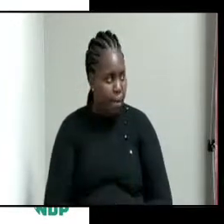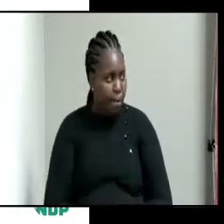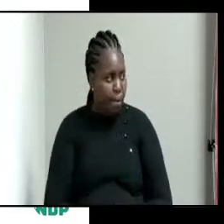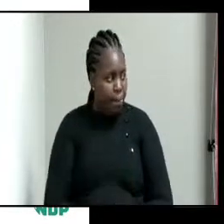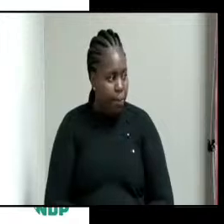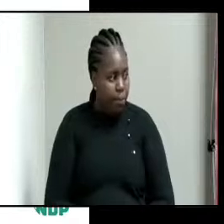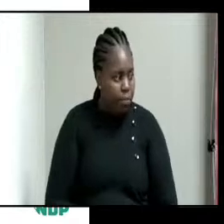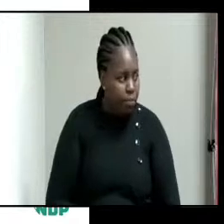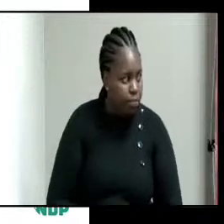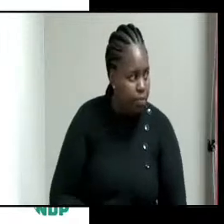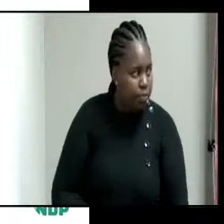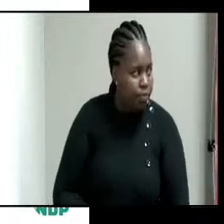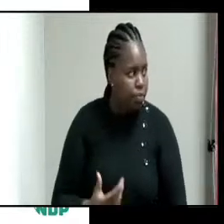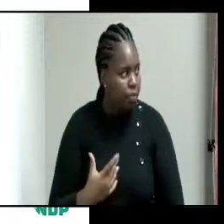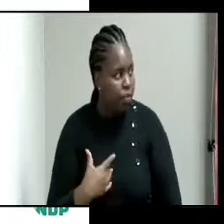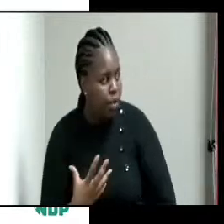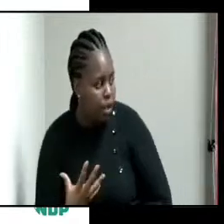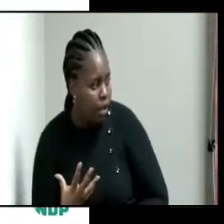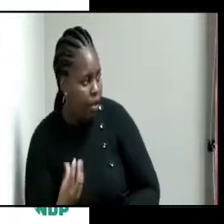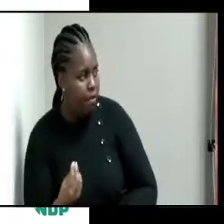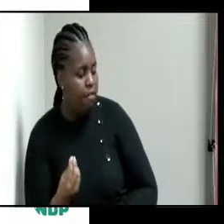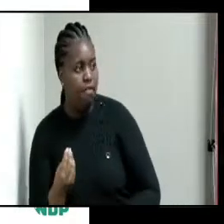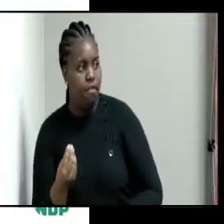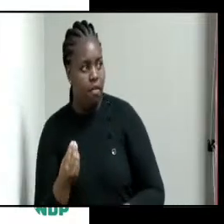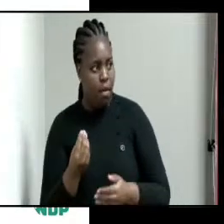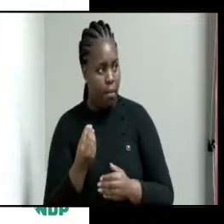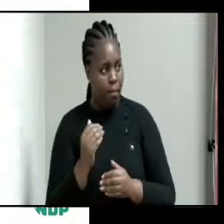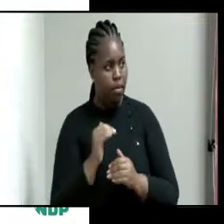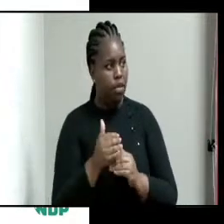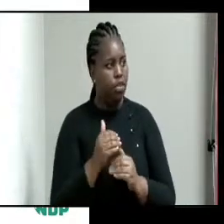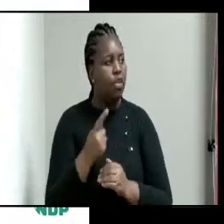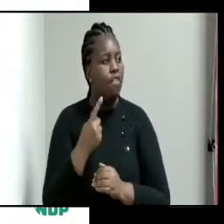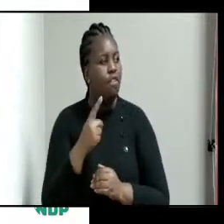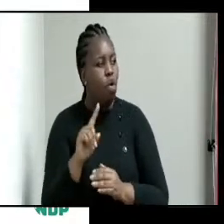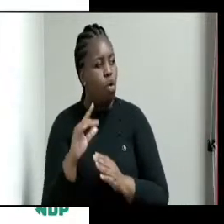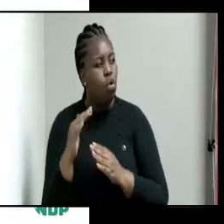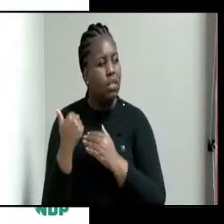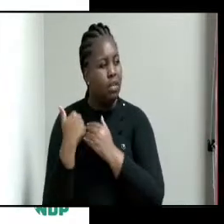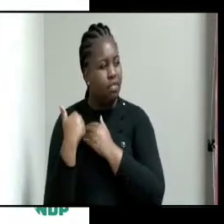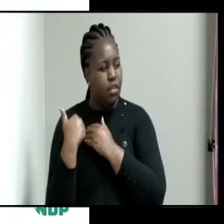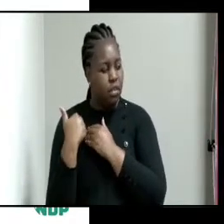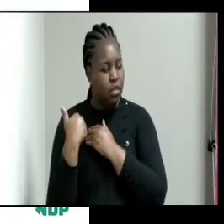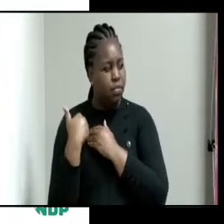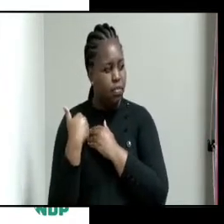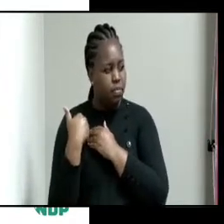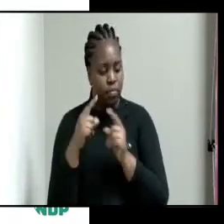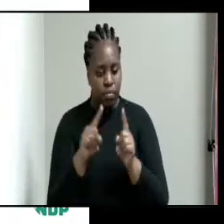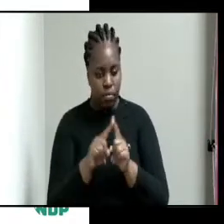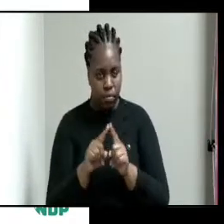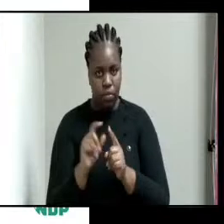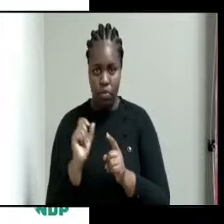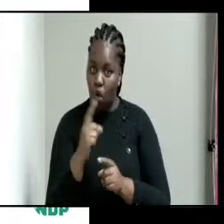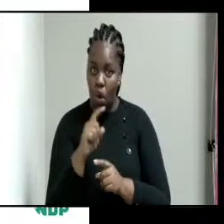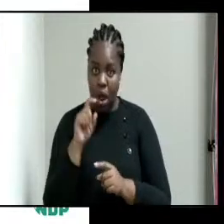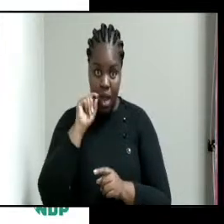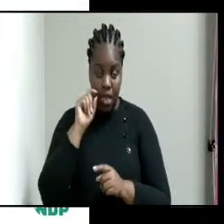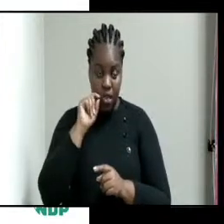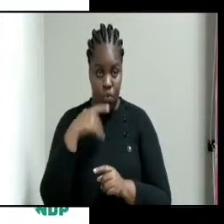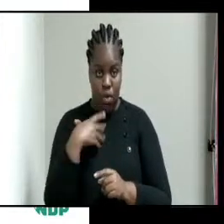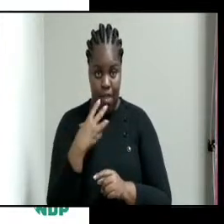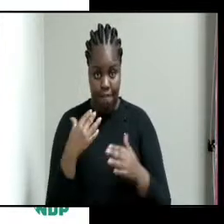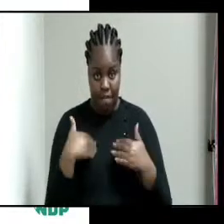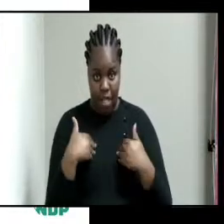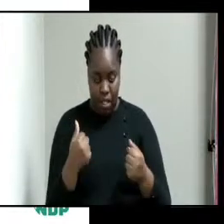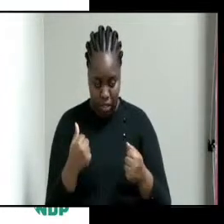age groups. And we've got protection with an indicator of safety, and then applicable to all age groups. And then we've got